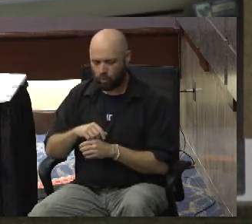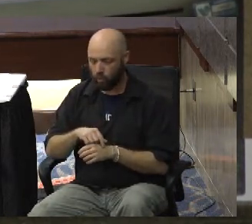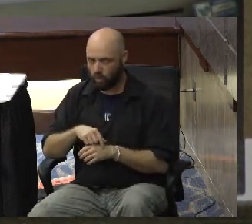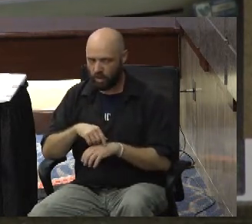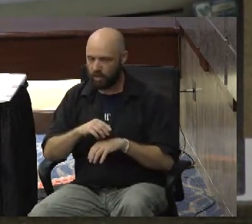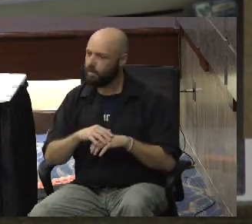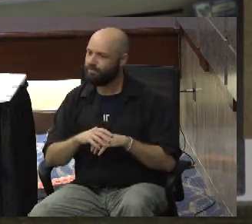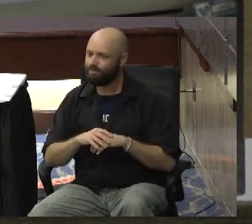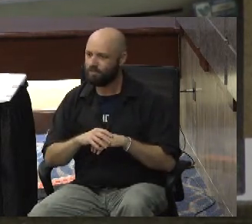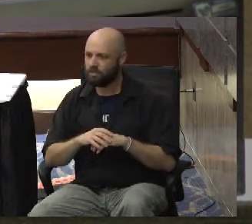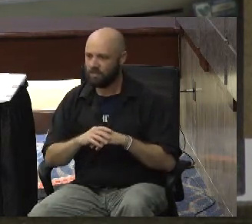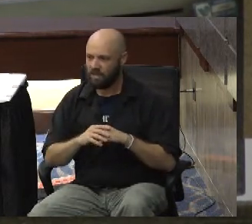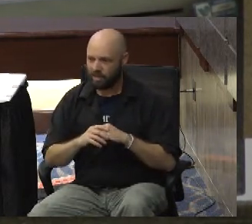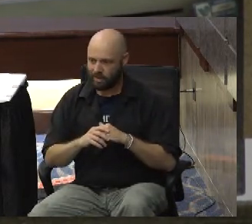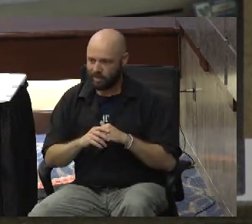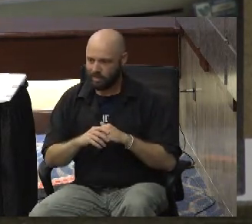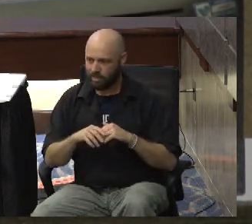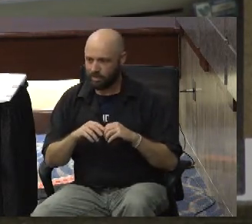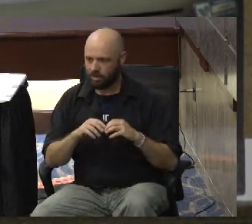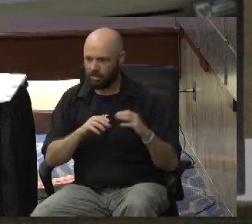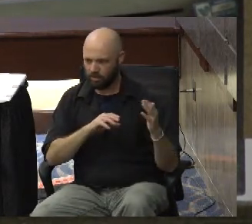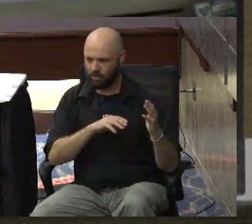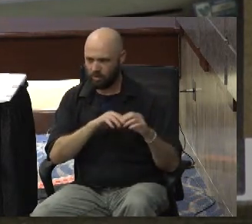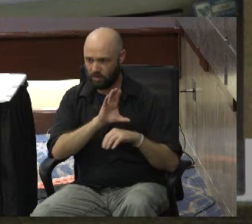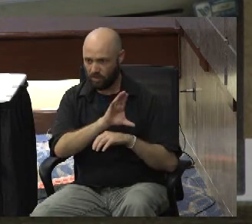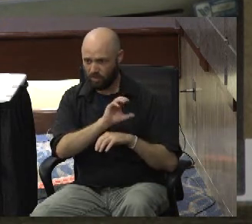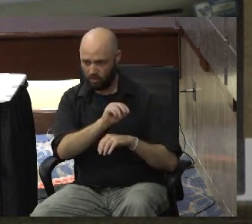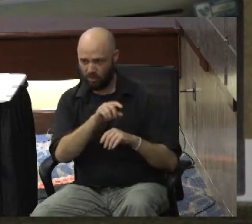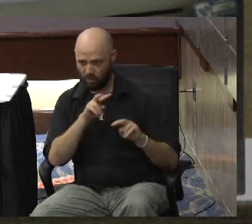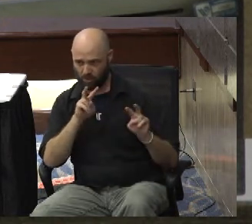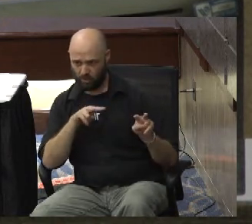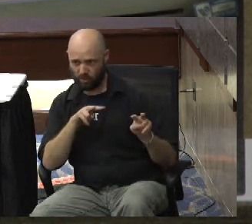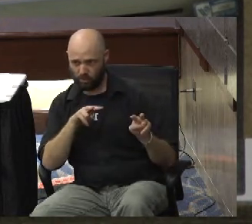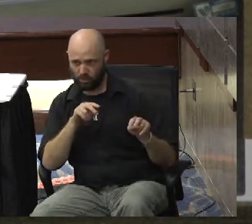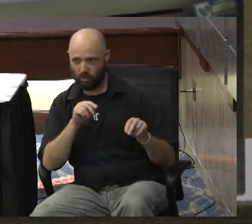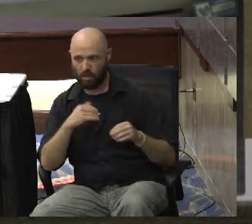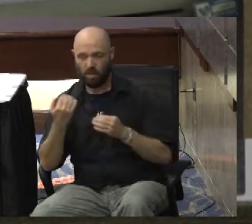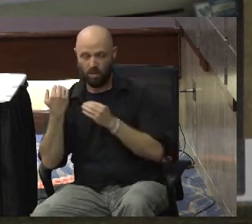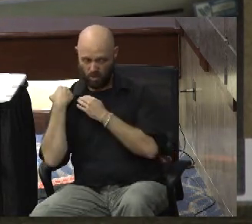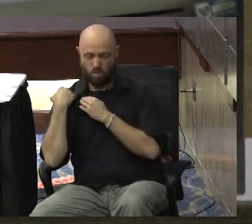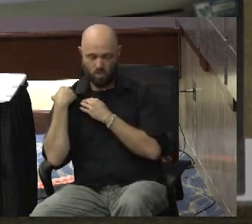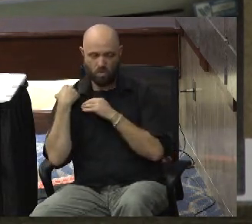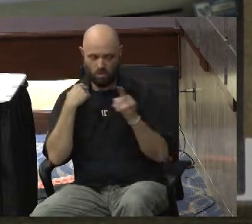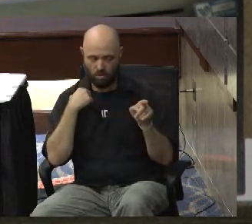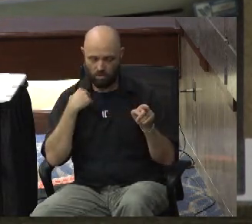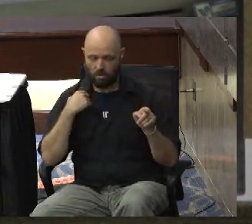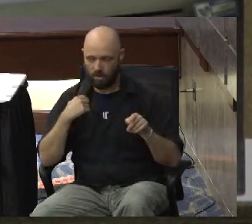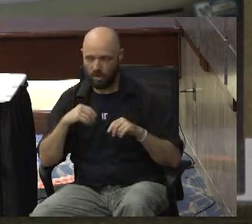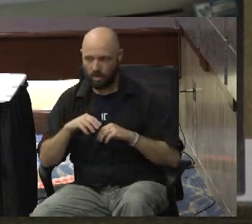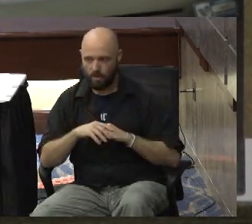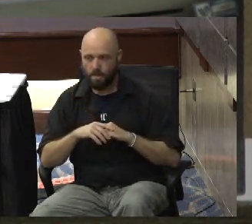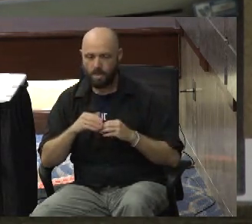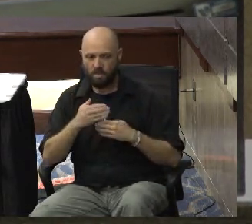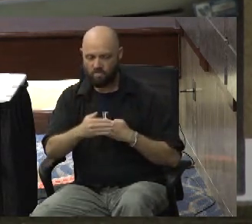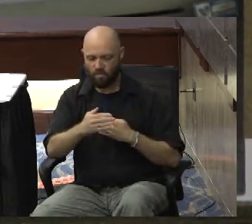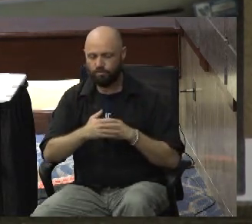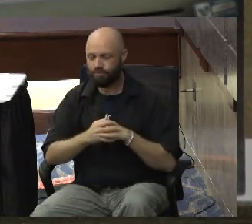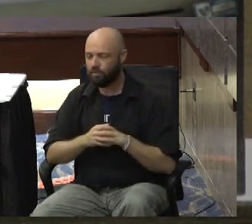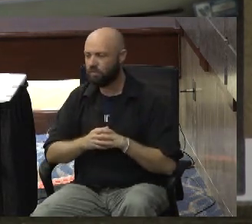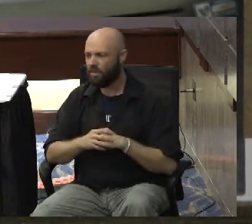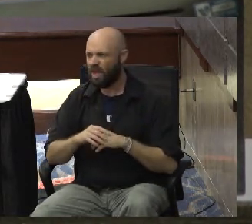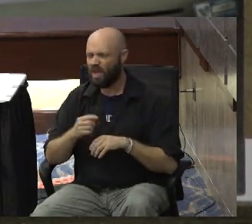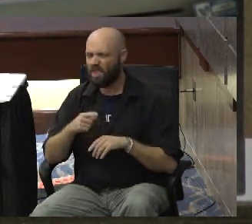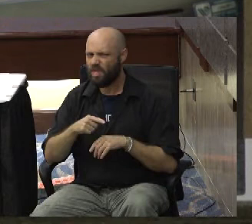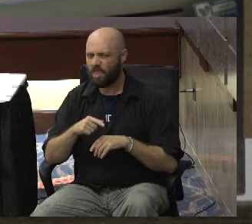the work that they're doing that they presented to us before another incentive package would come forward. And I think that's